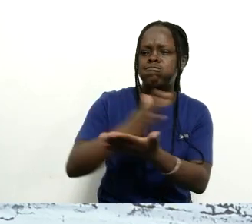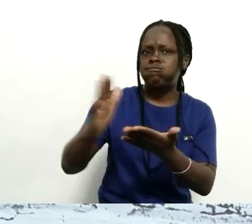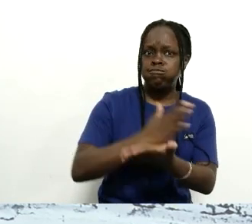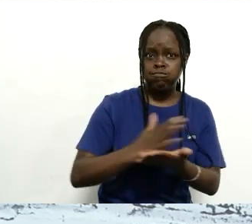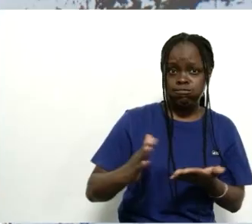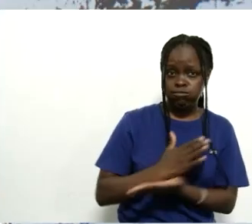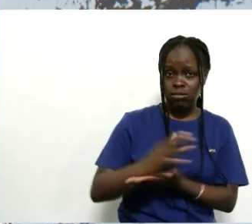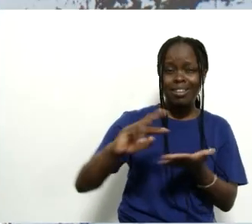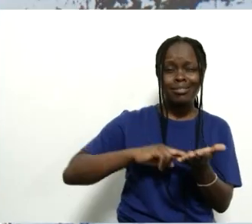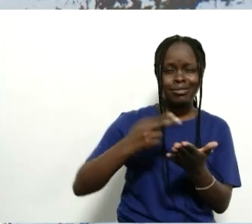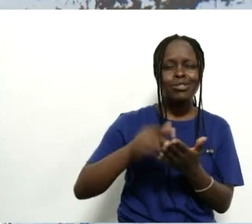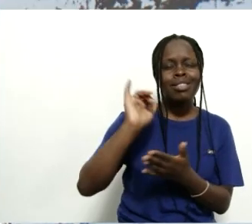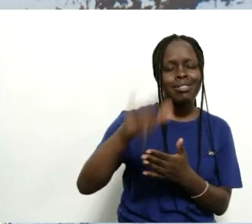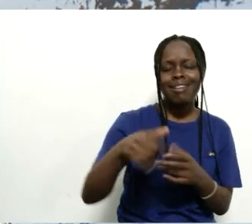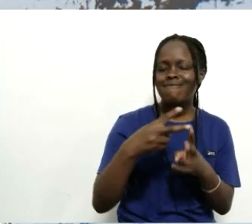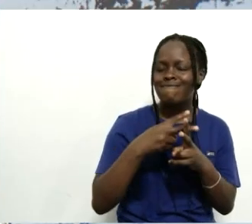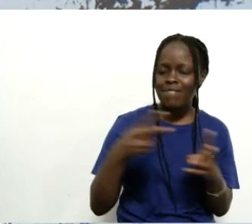succeed, we need to upscale